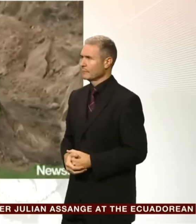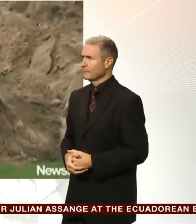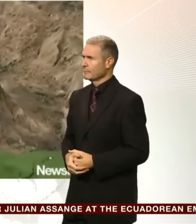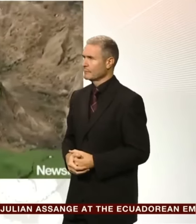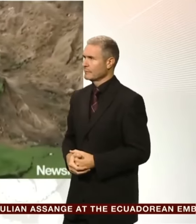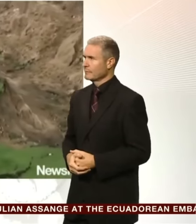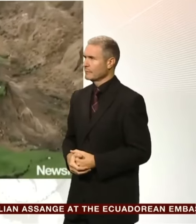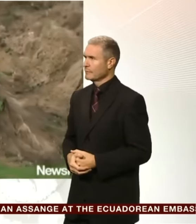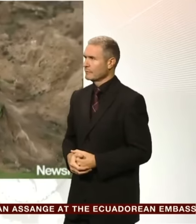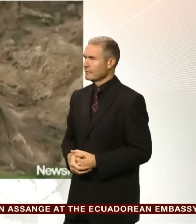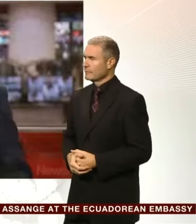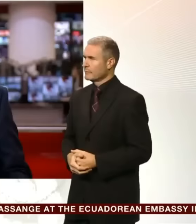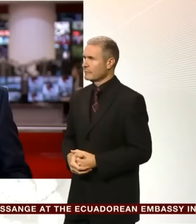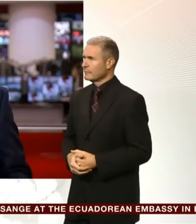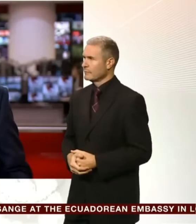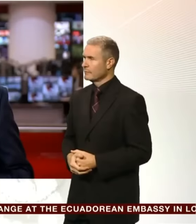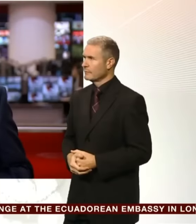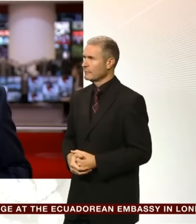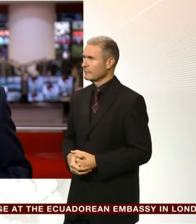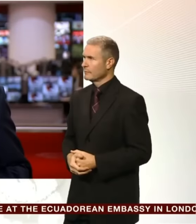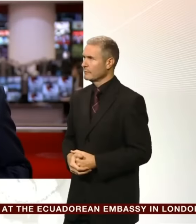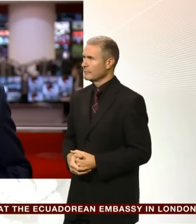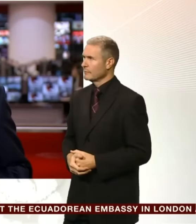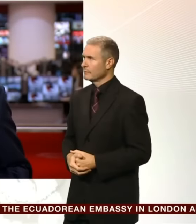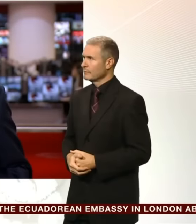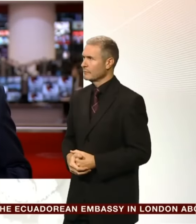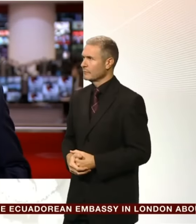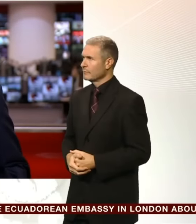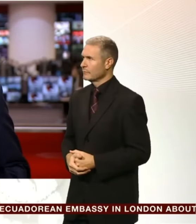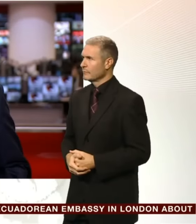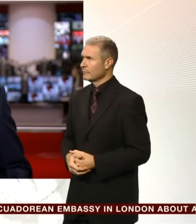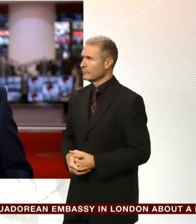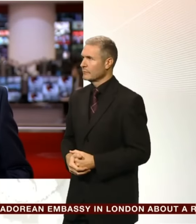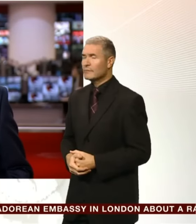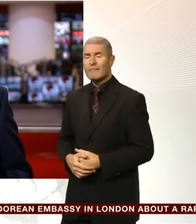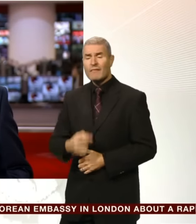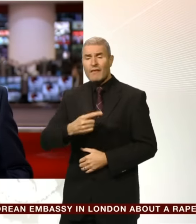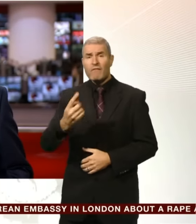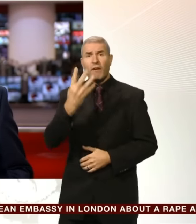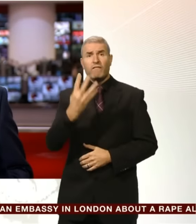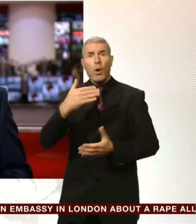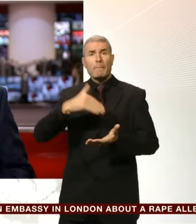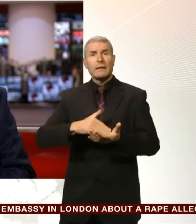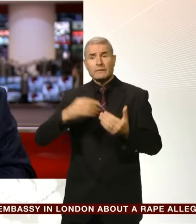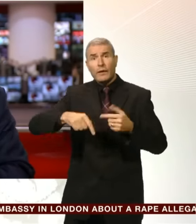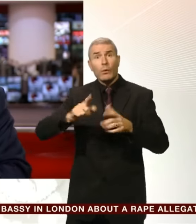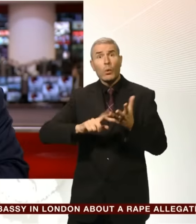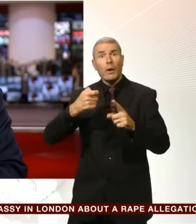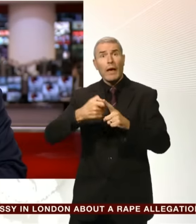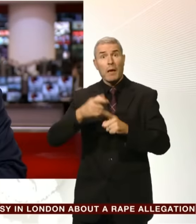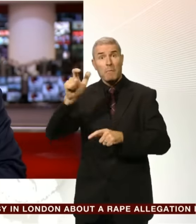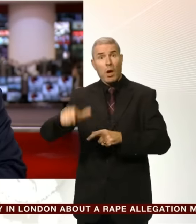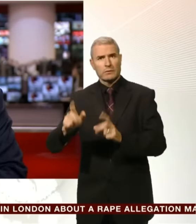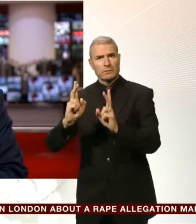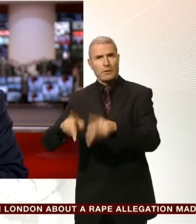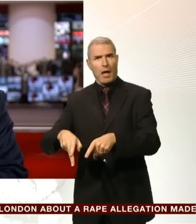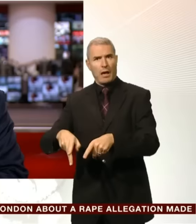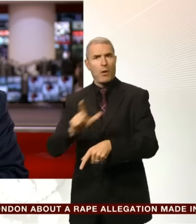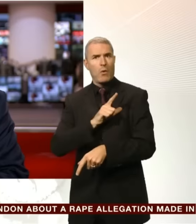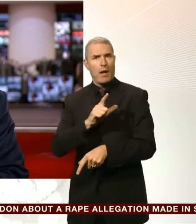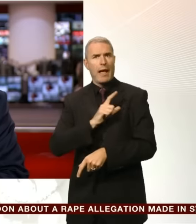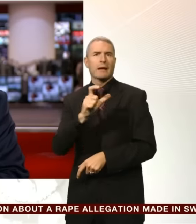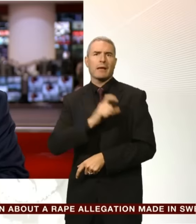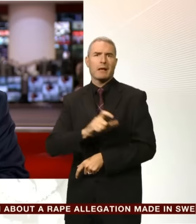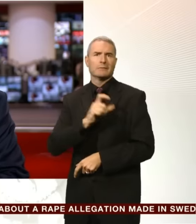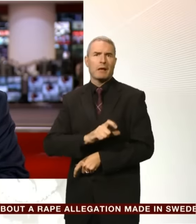BBC News, Christchurch. Every 4 minutes in the UK, someone dies from cancer. While years of research